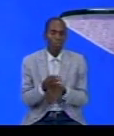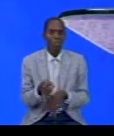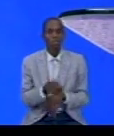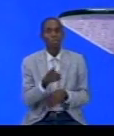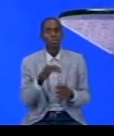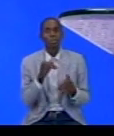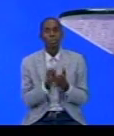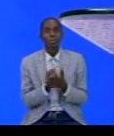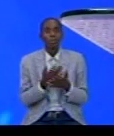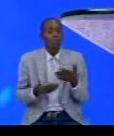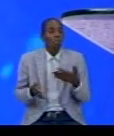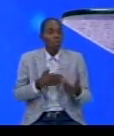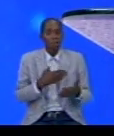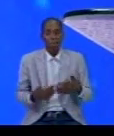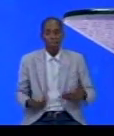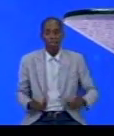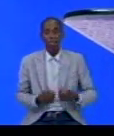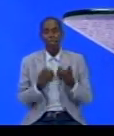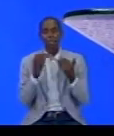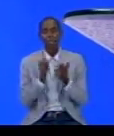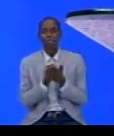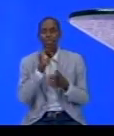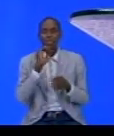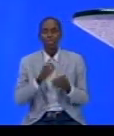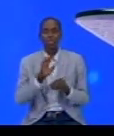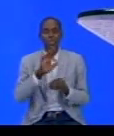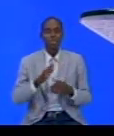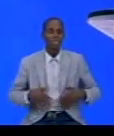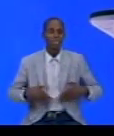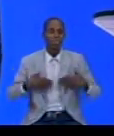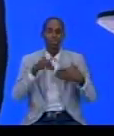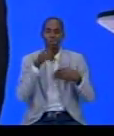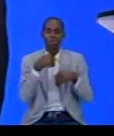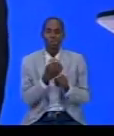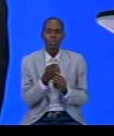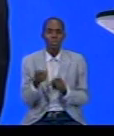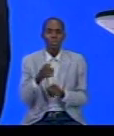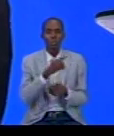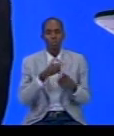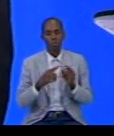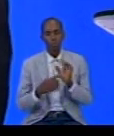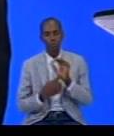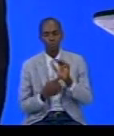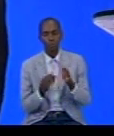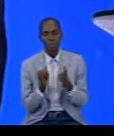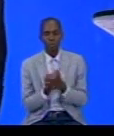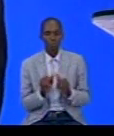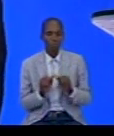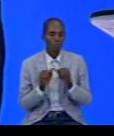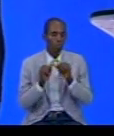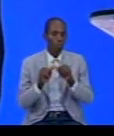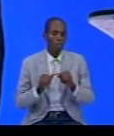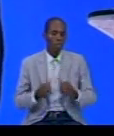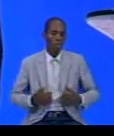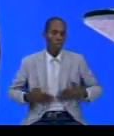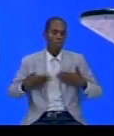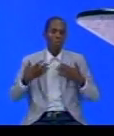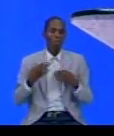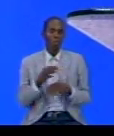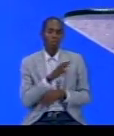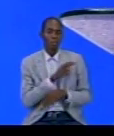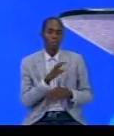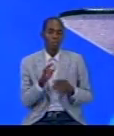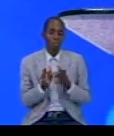that whatever challenges in their lives, not making them to show that consistent life of Christian faith